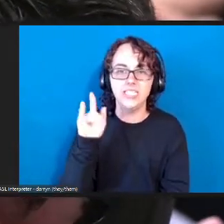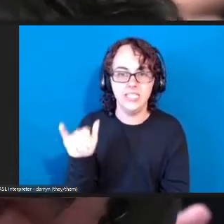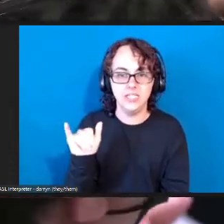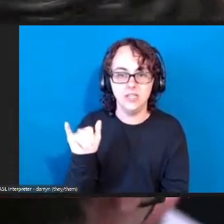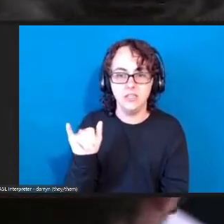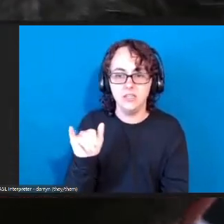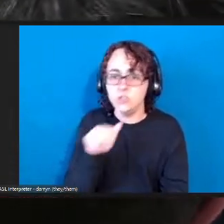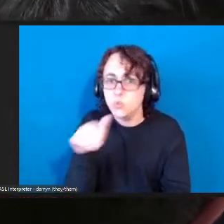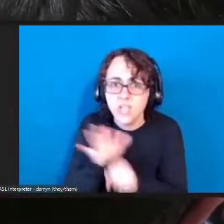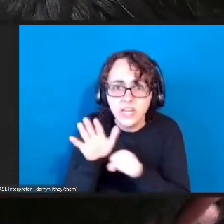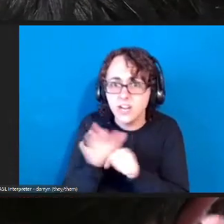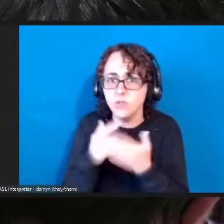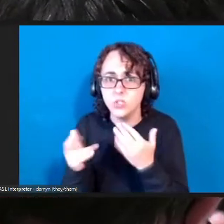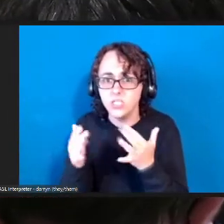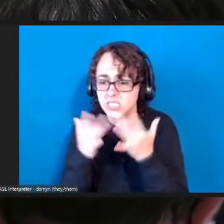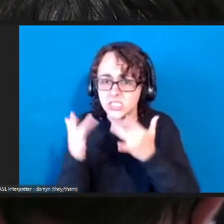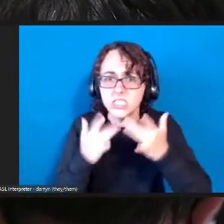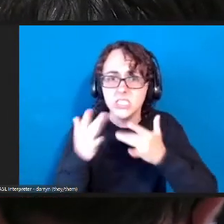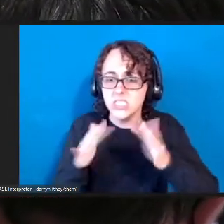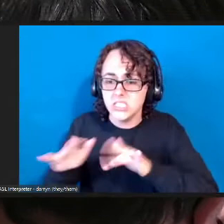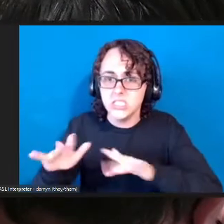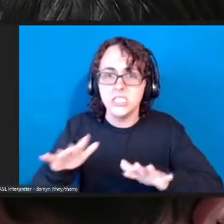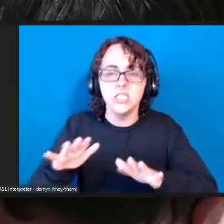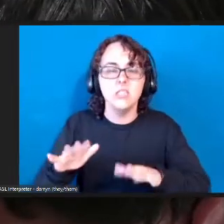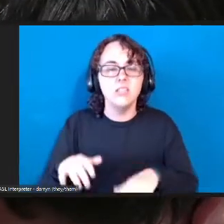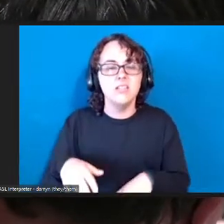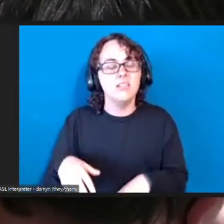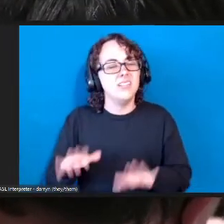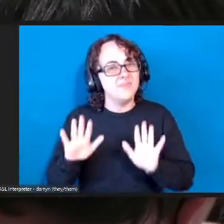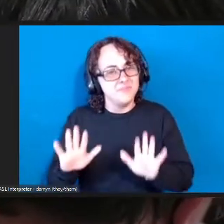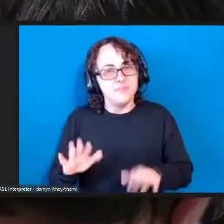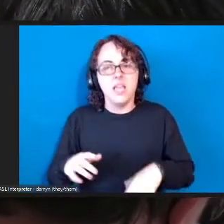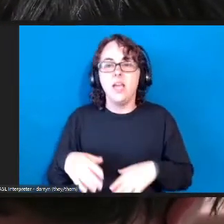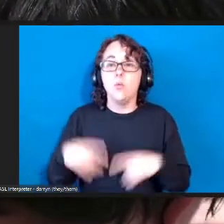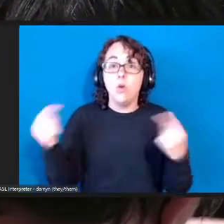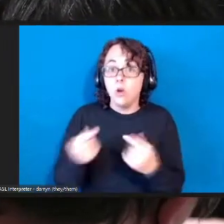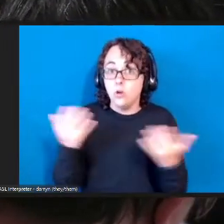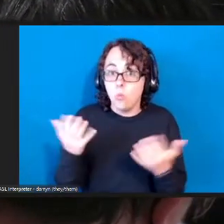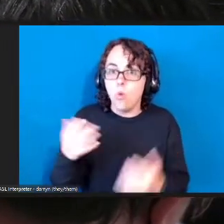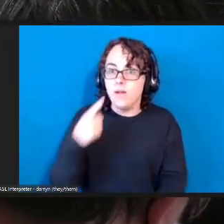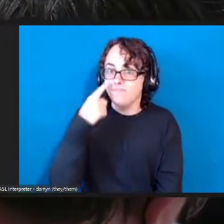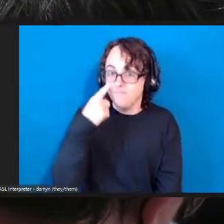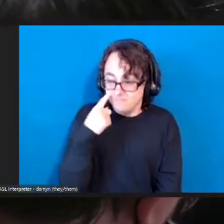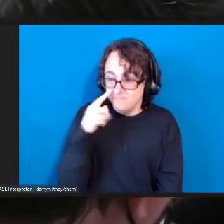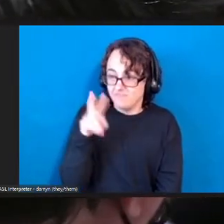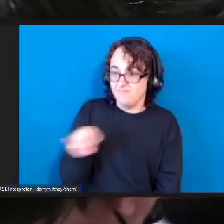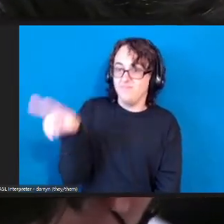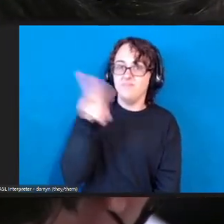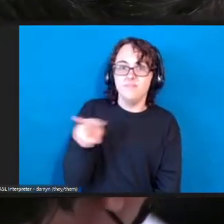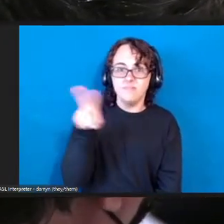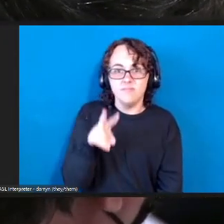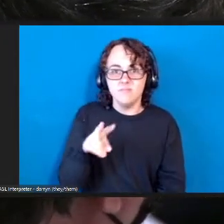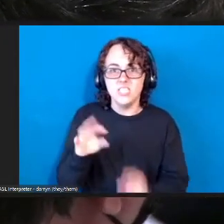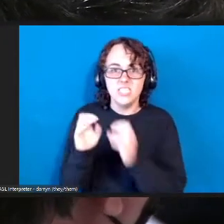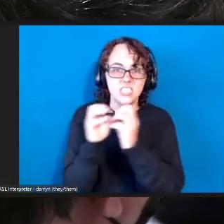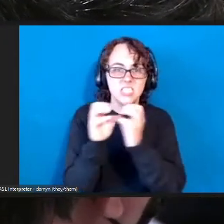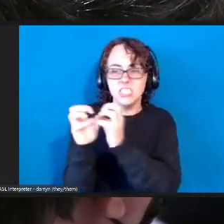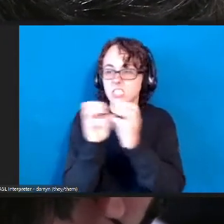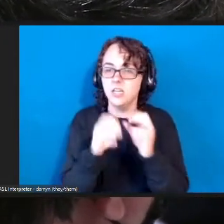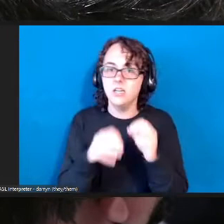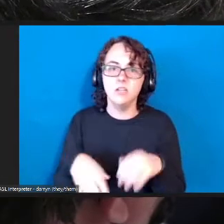more is to be a bystander or experience infighting within the larger LGBTQ